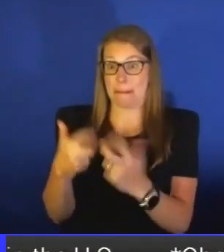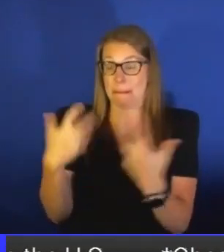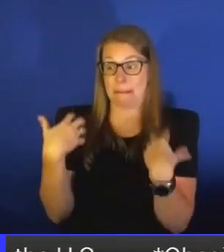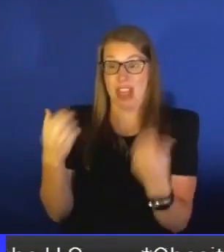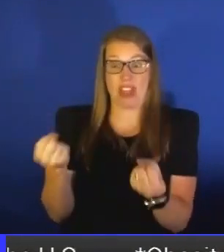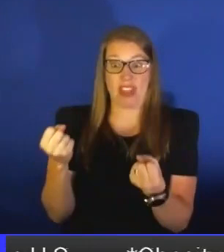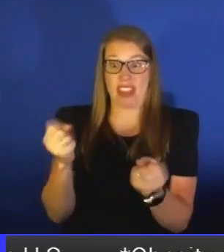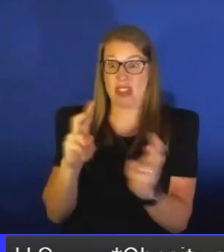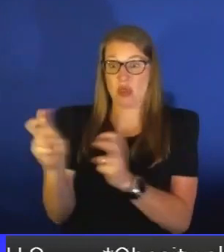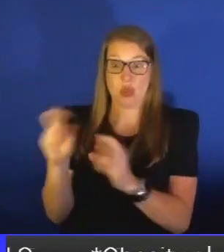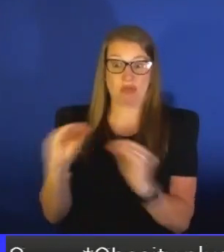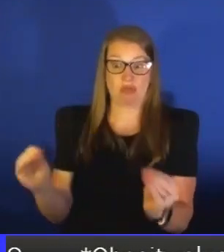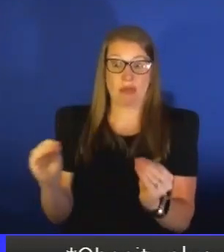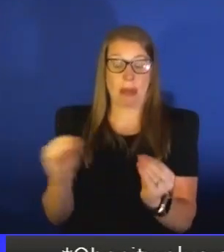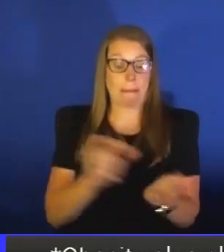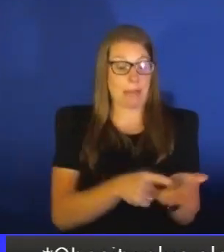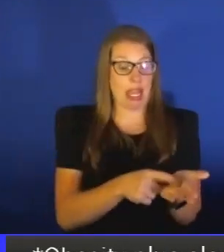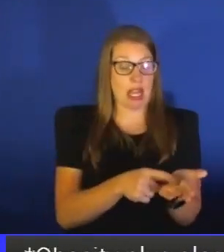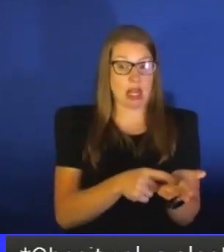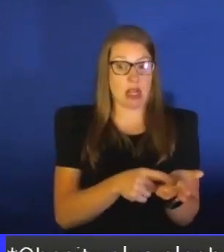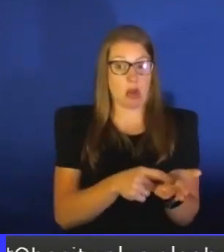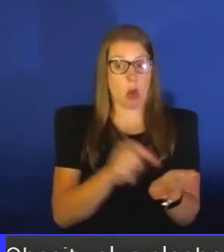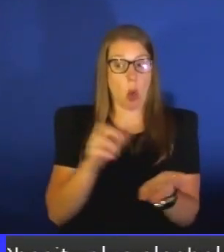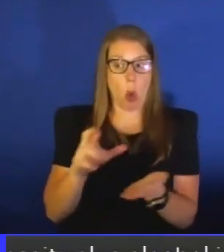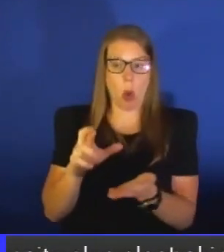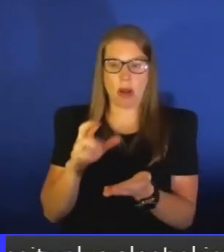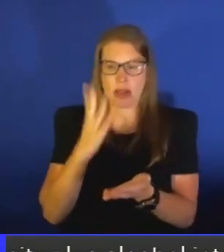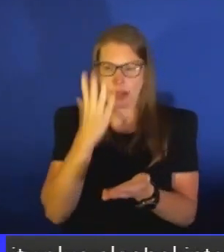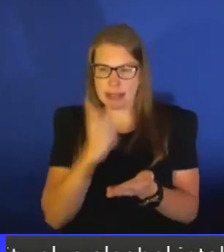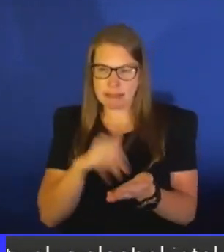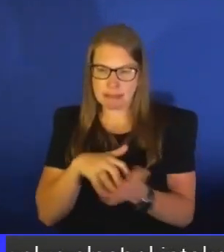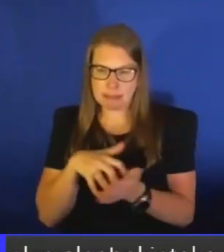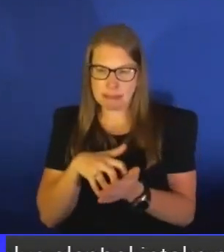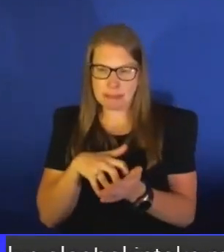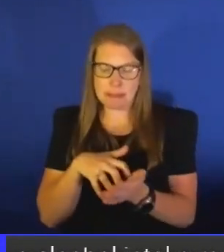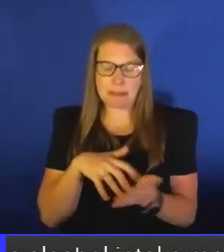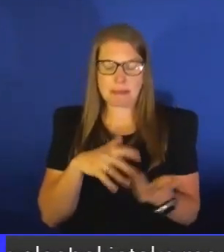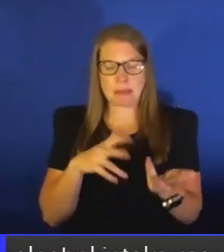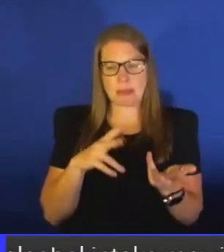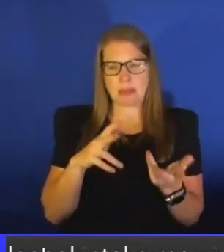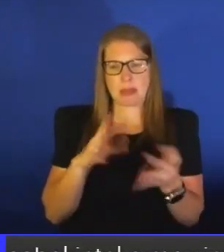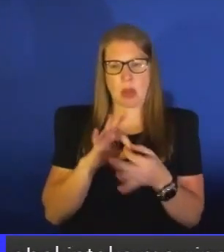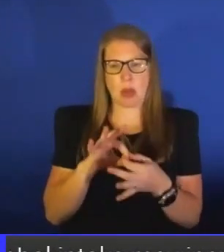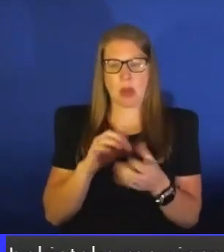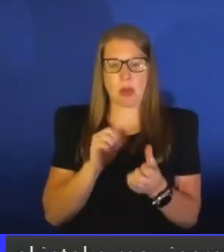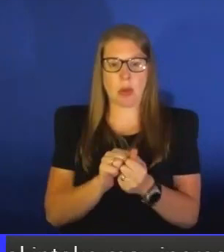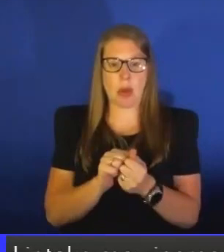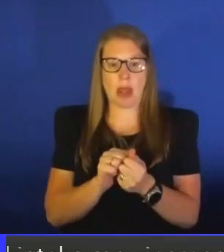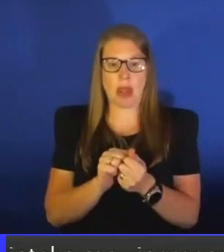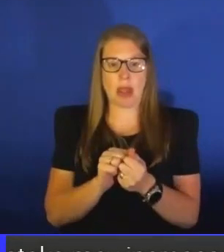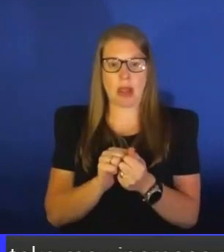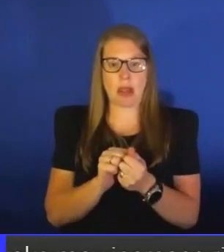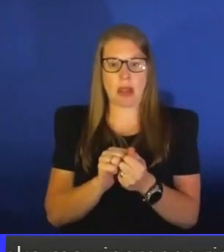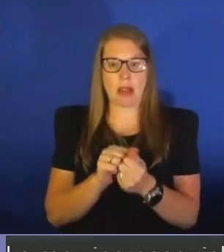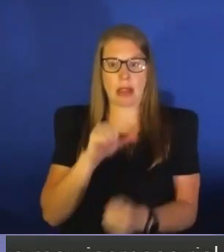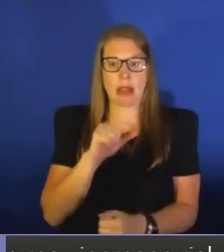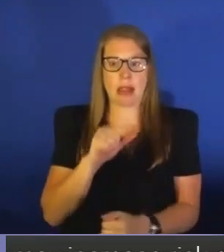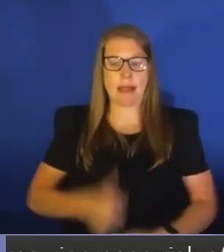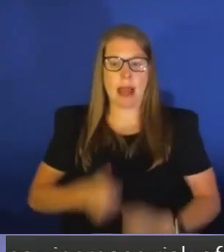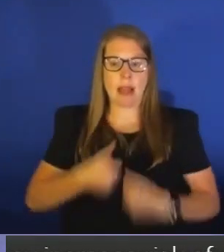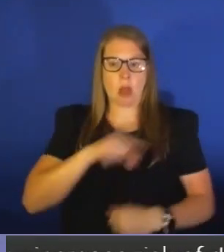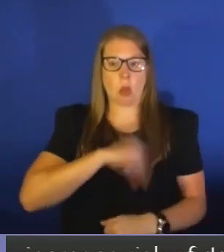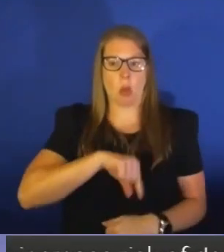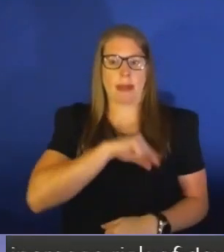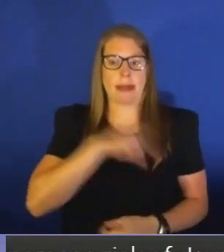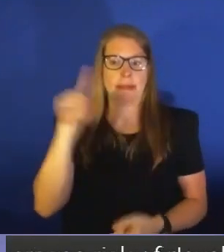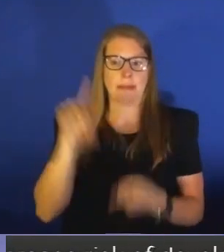the pill or the fact they're sleeping poorly that is associated with the lower quality of life? And Ambien is not over the counter.